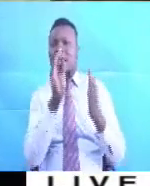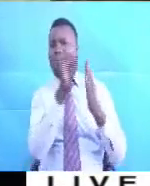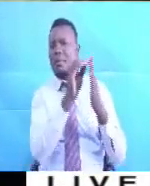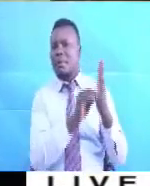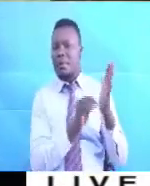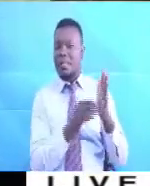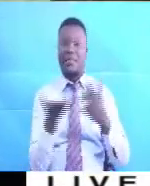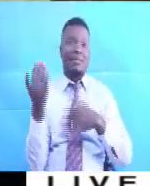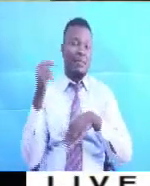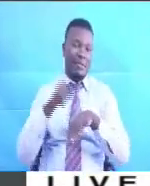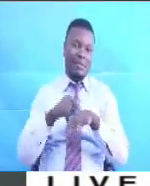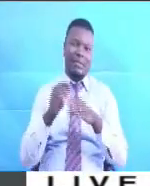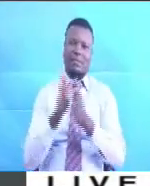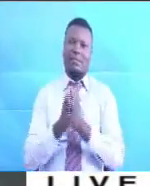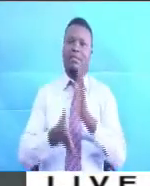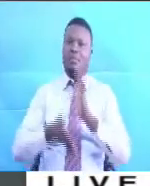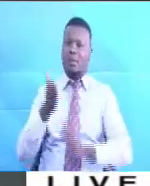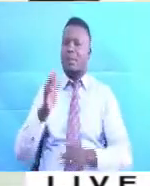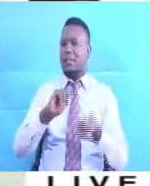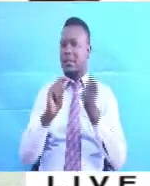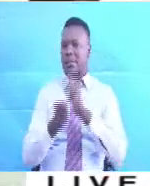was taken down immediately.